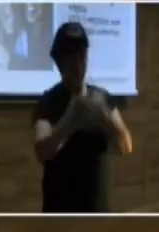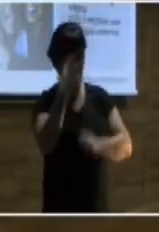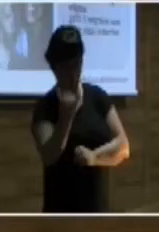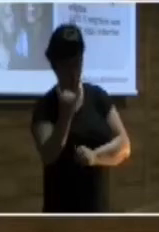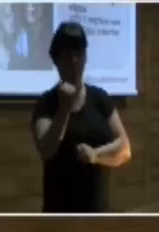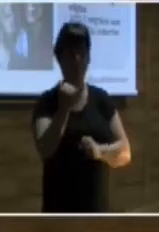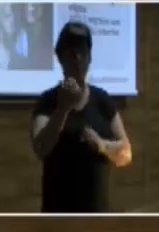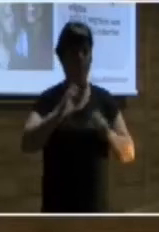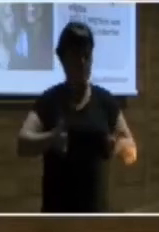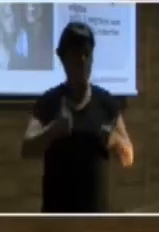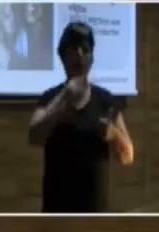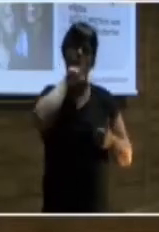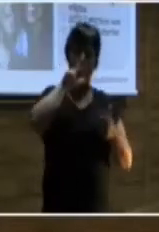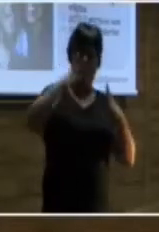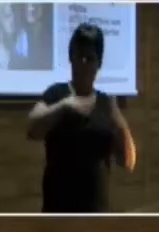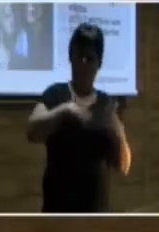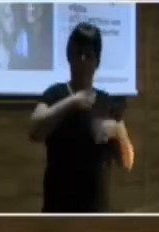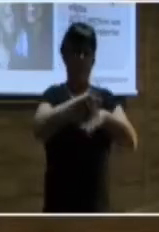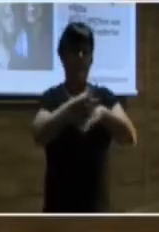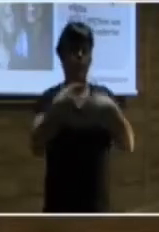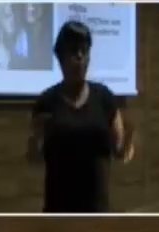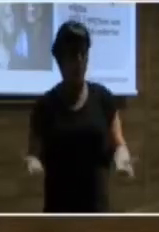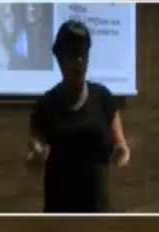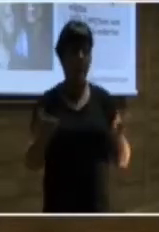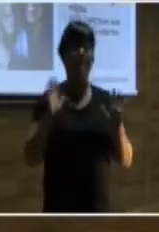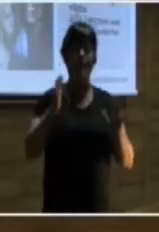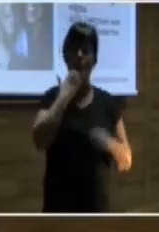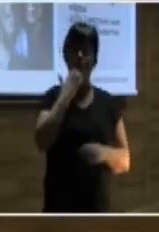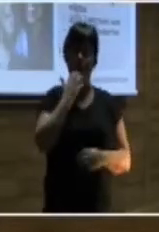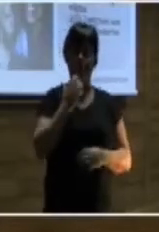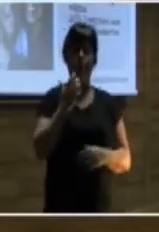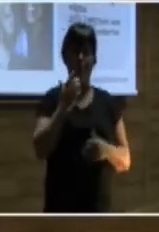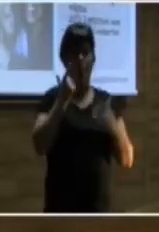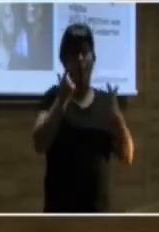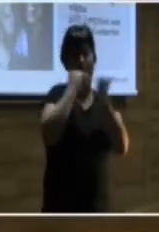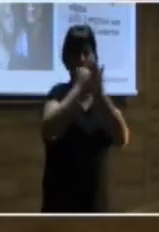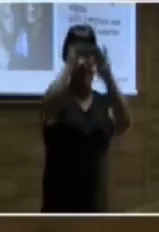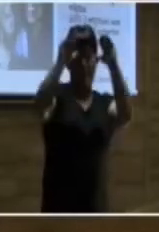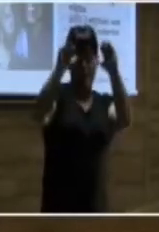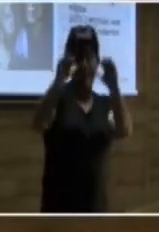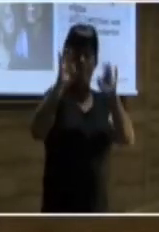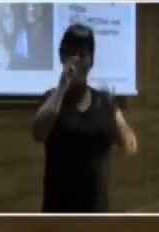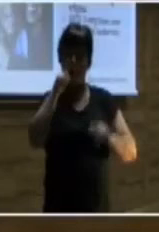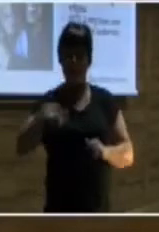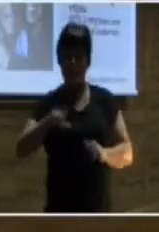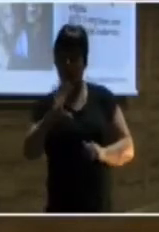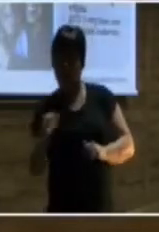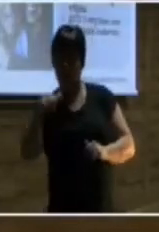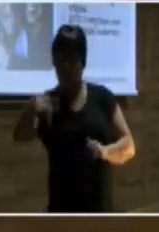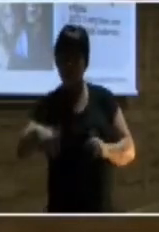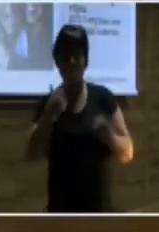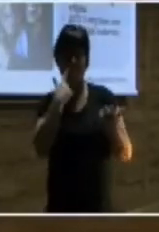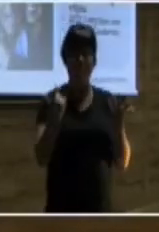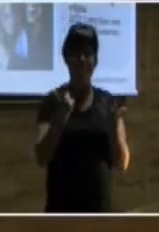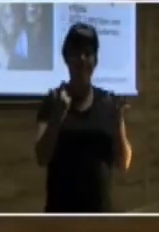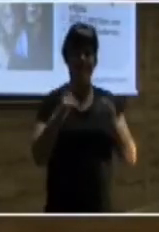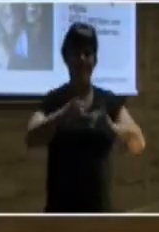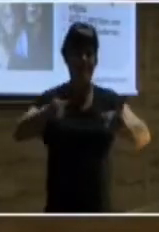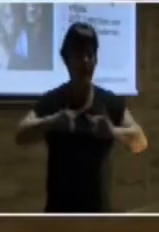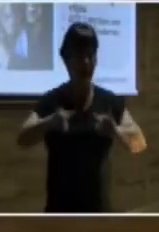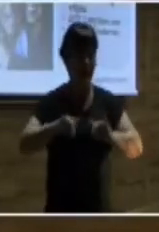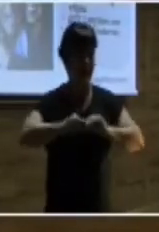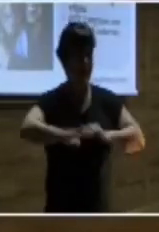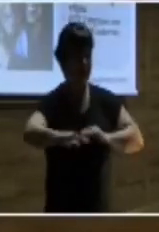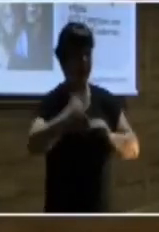in sub-Saharan Africa, dementia is not understood, and people think of dementia there as witchcraft,